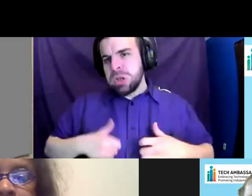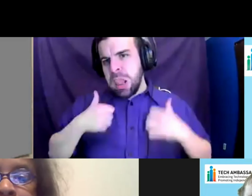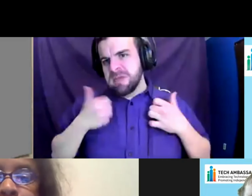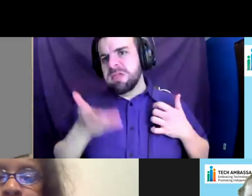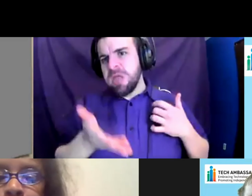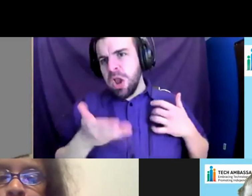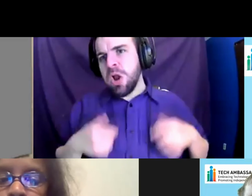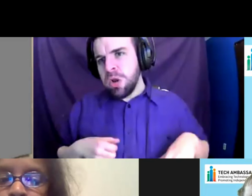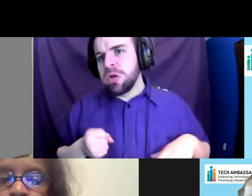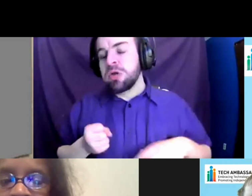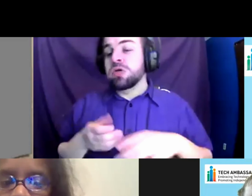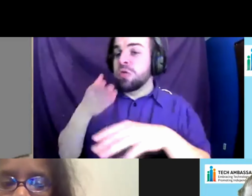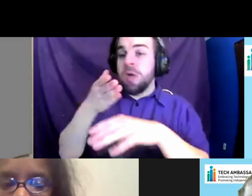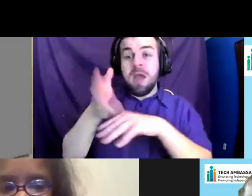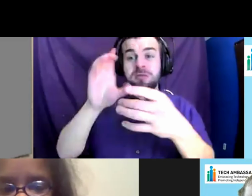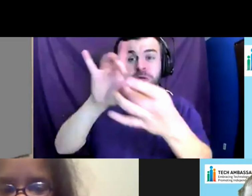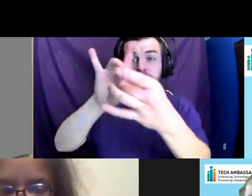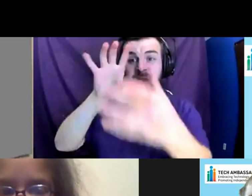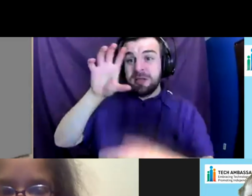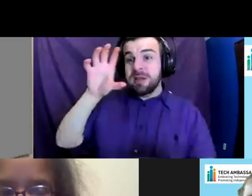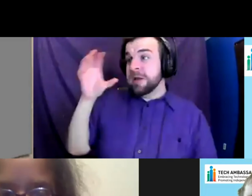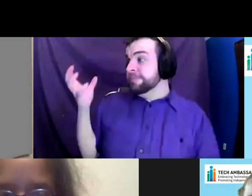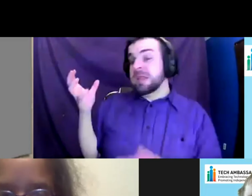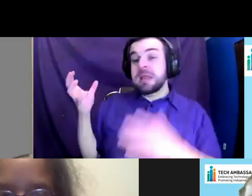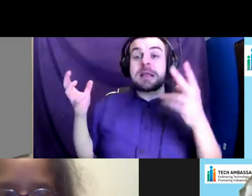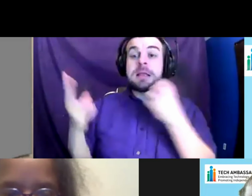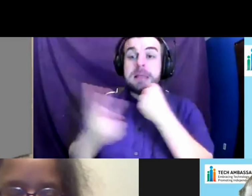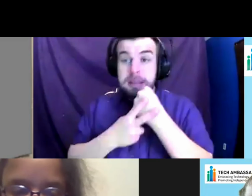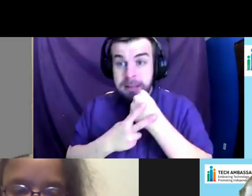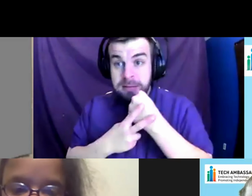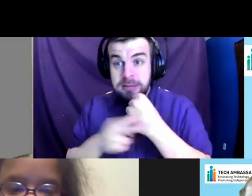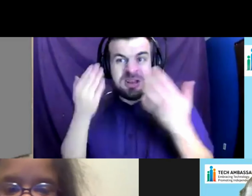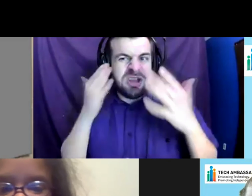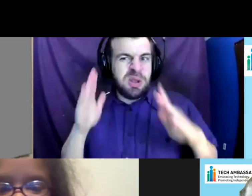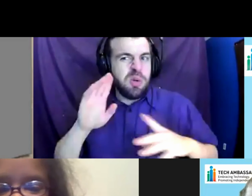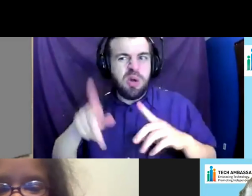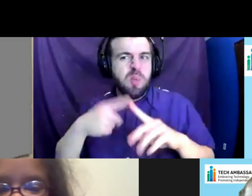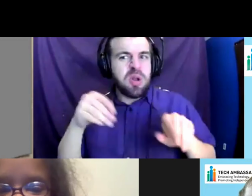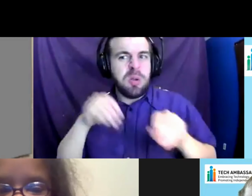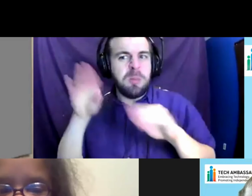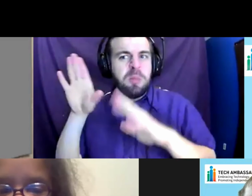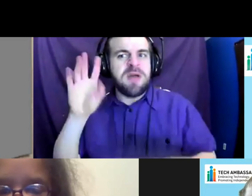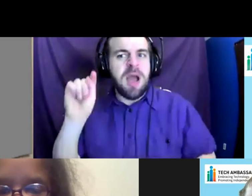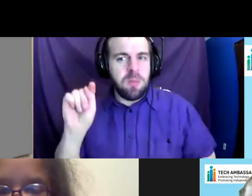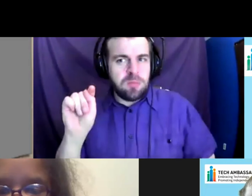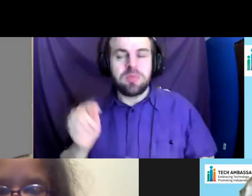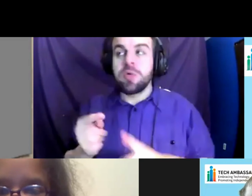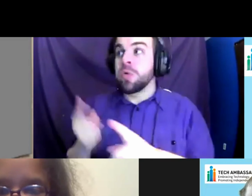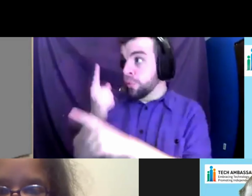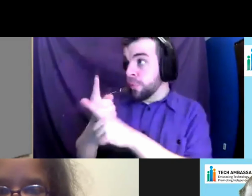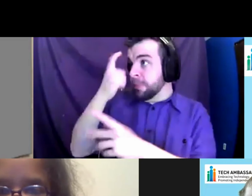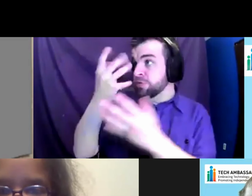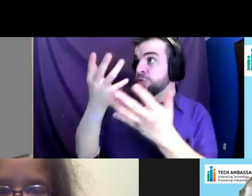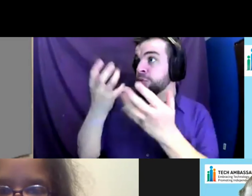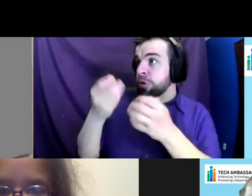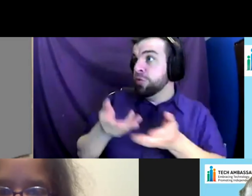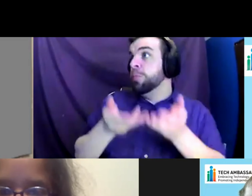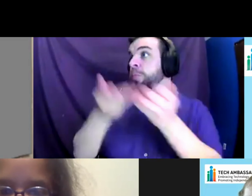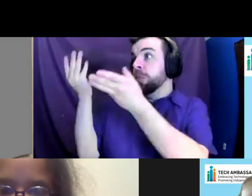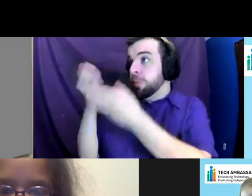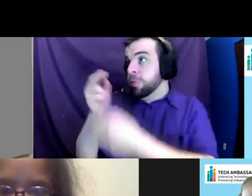never know when you're going to move out. Perfect, Yeah. perfect point to make because you're going to want to take that with you. Yeah. Yeah, good.